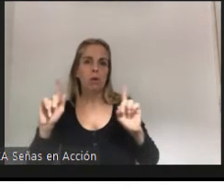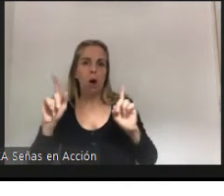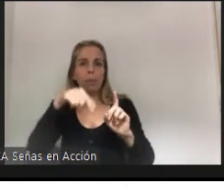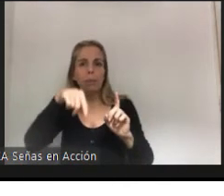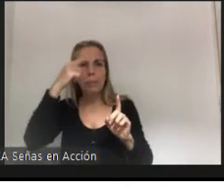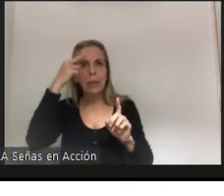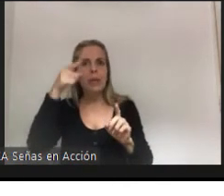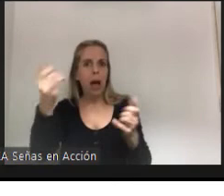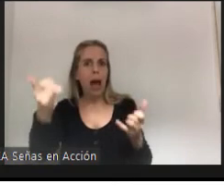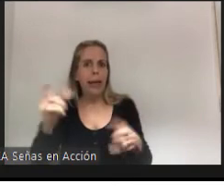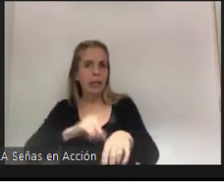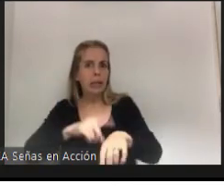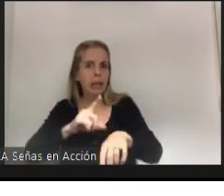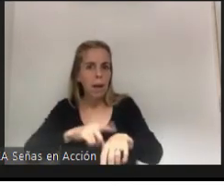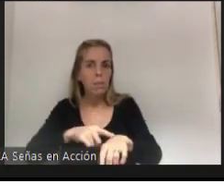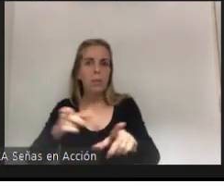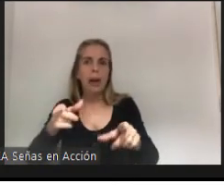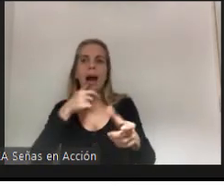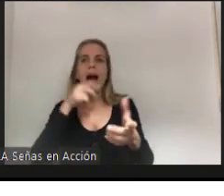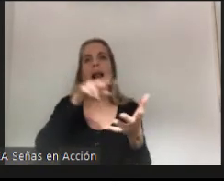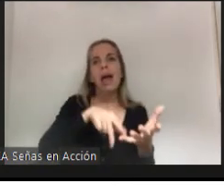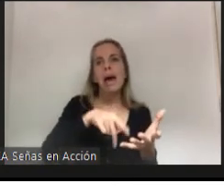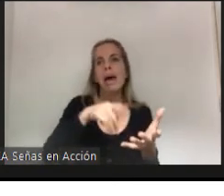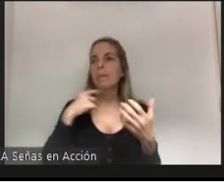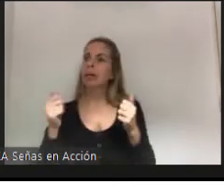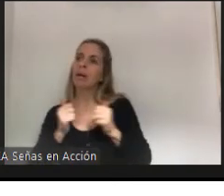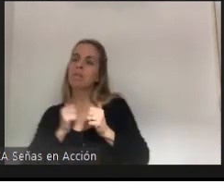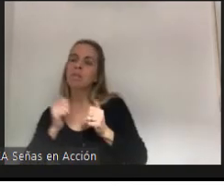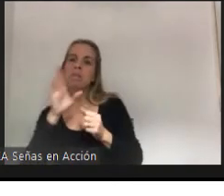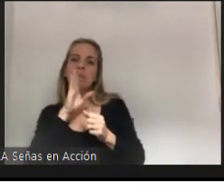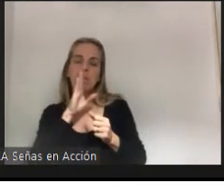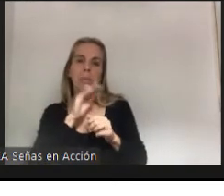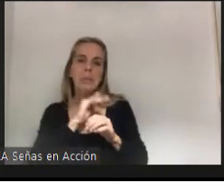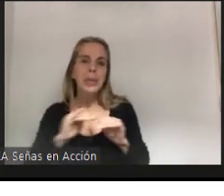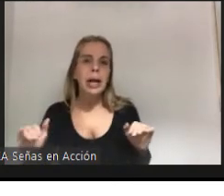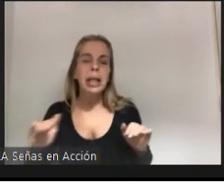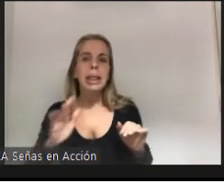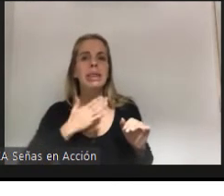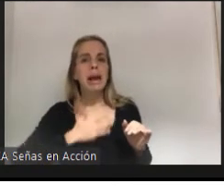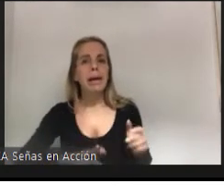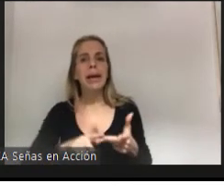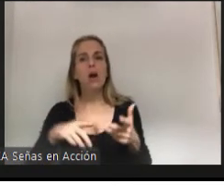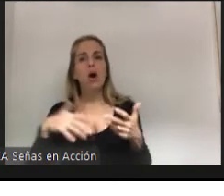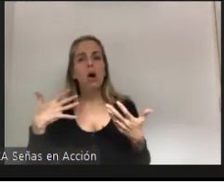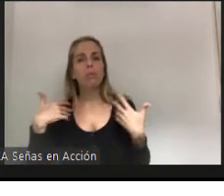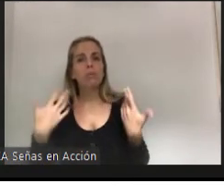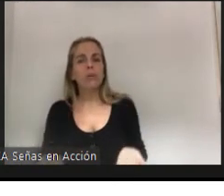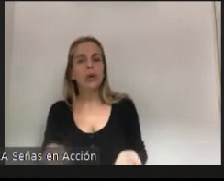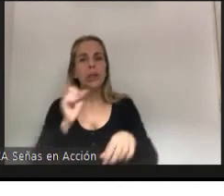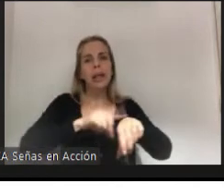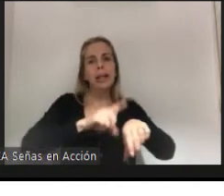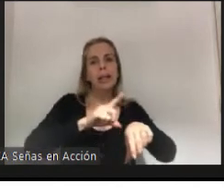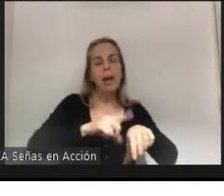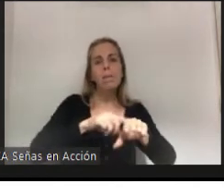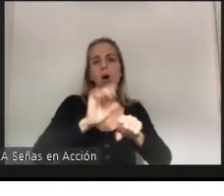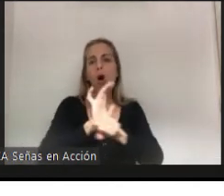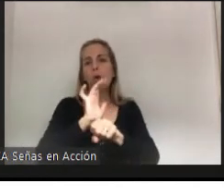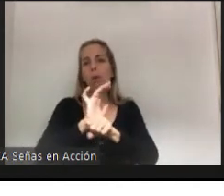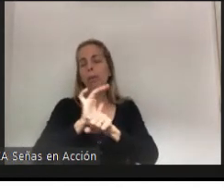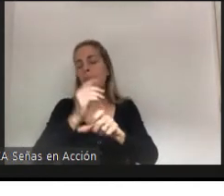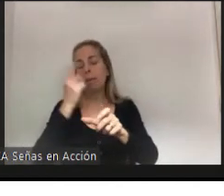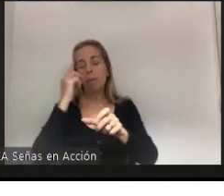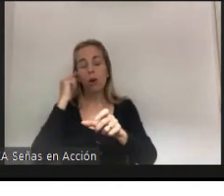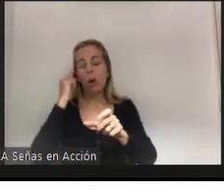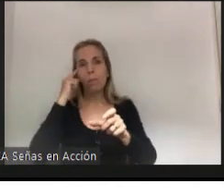of you may have had time to read, to rest, to relax, to harness this time as a time to